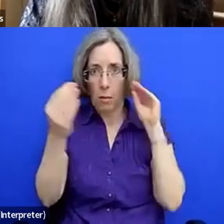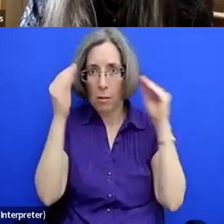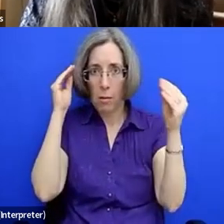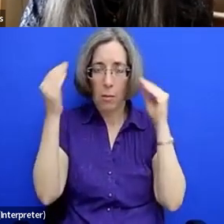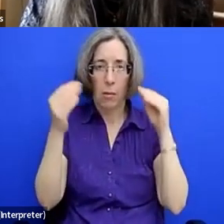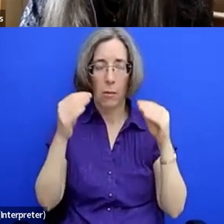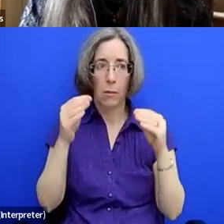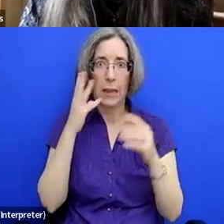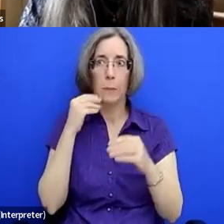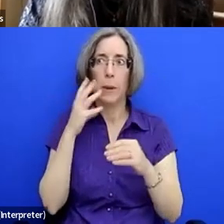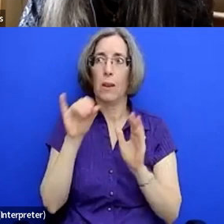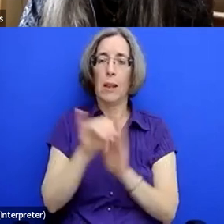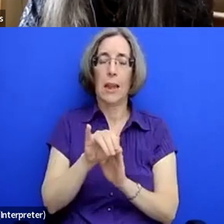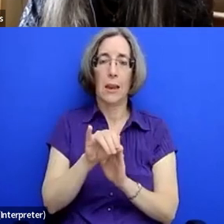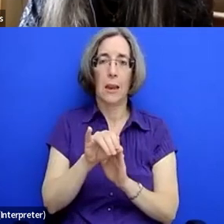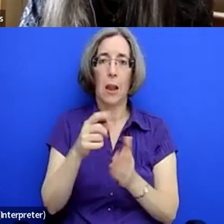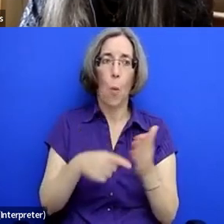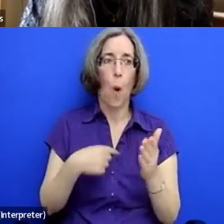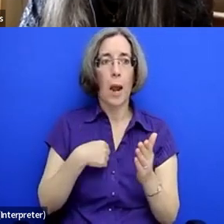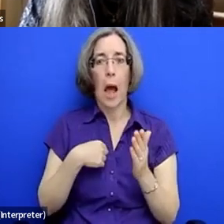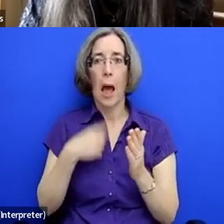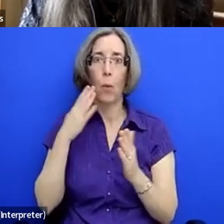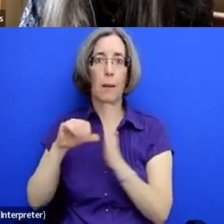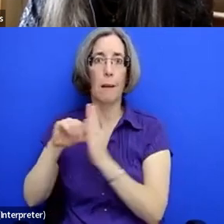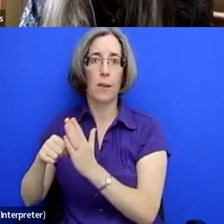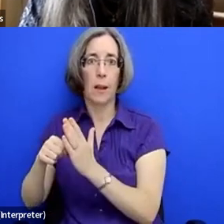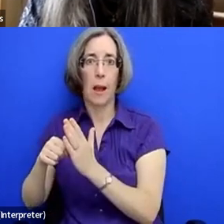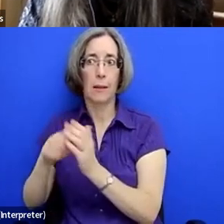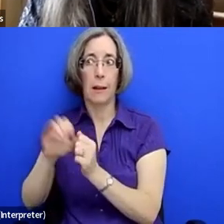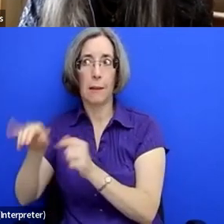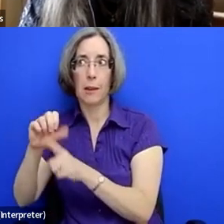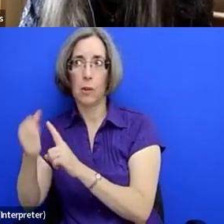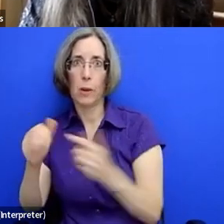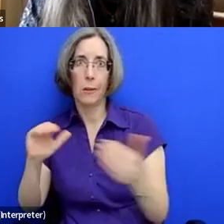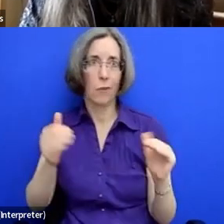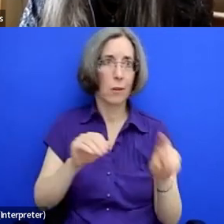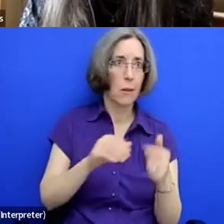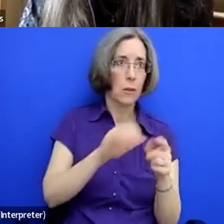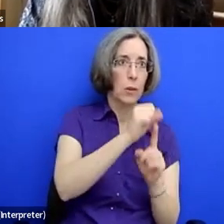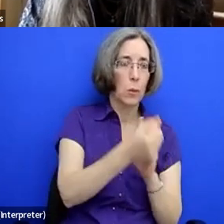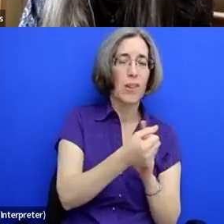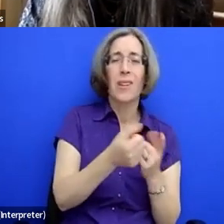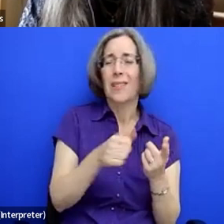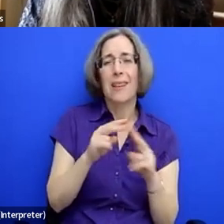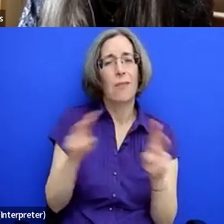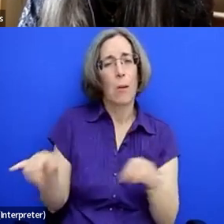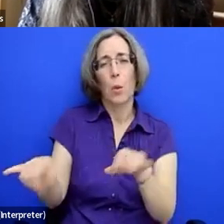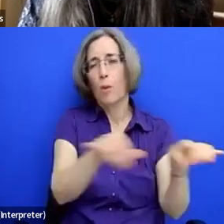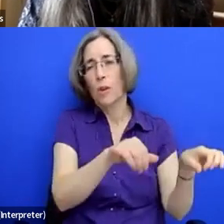of emphasize at any particular time or situation. I think that is also universal in many ways, right?